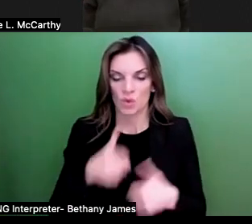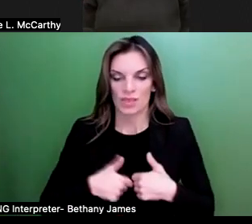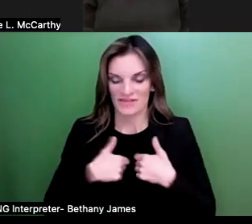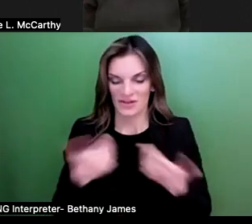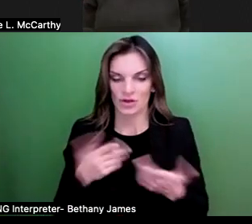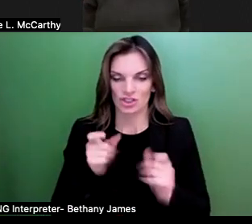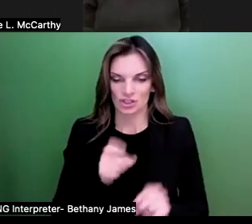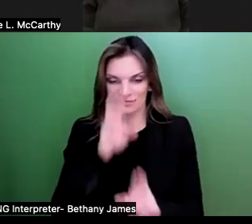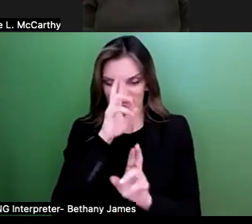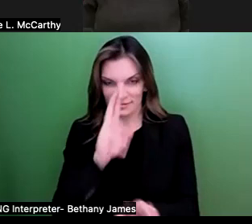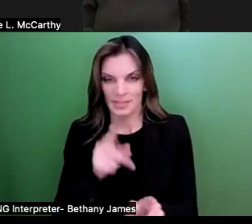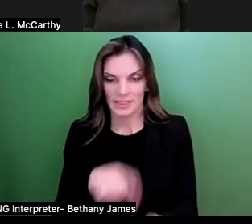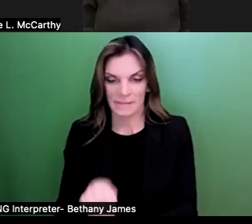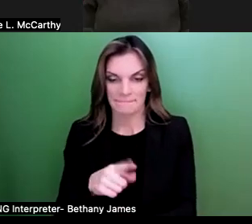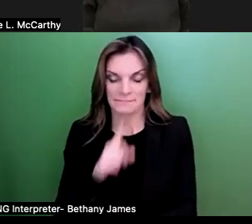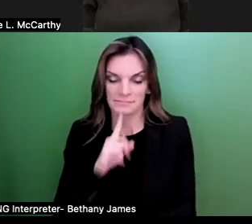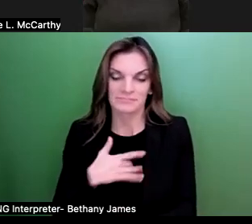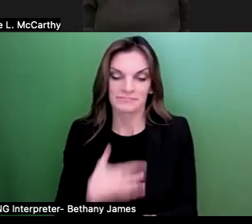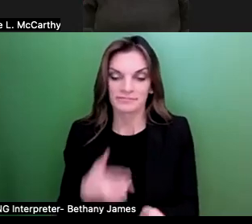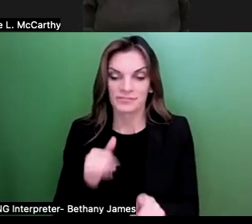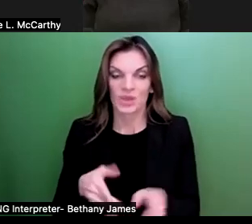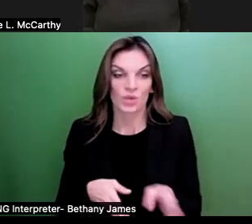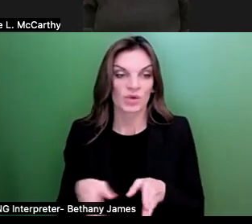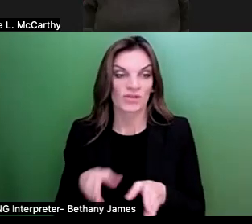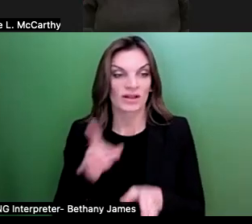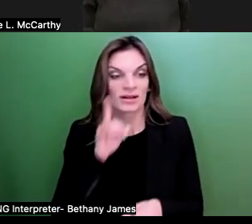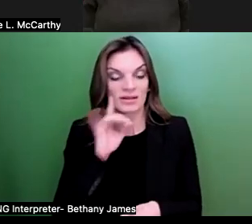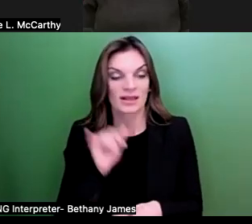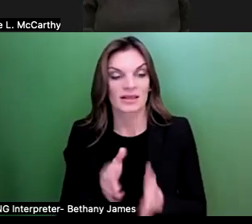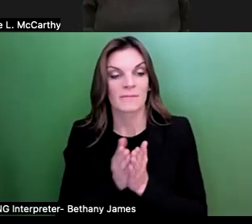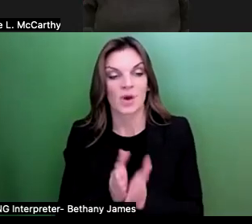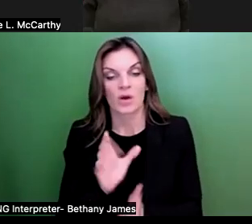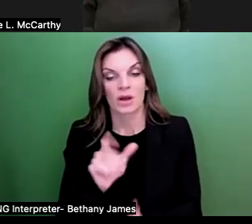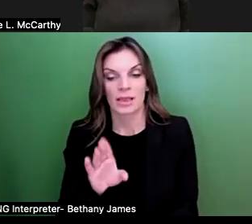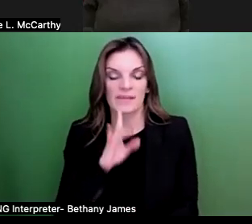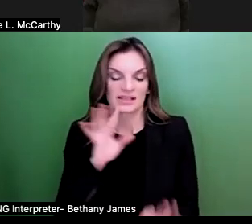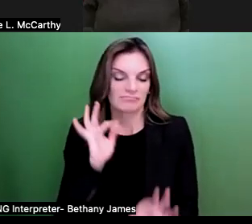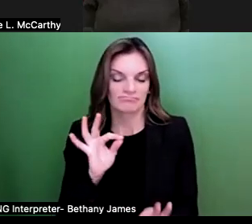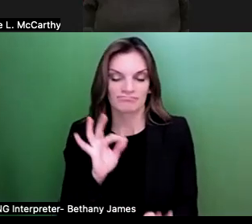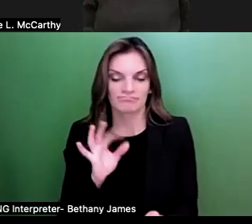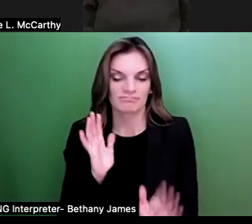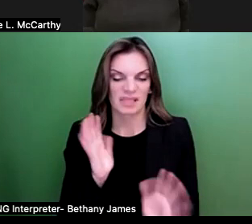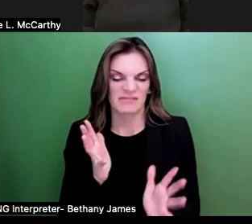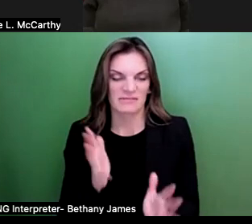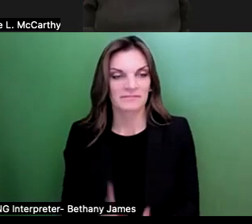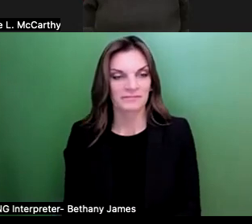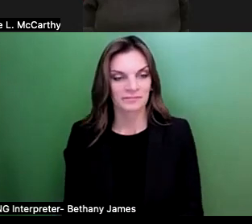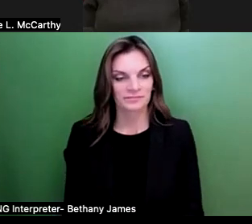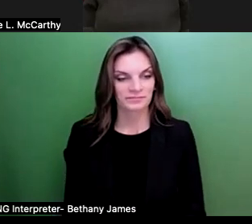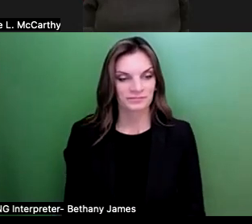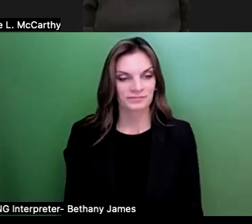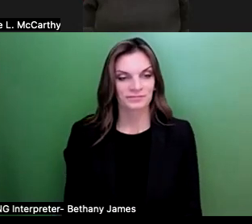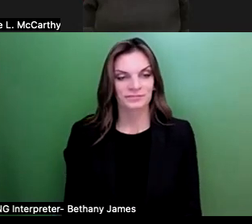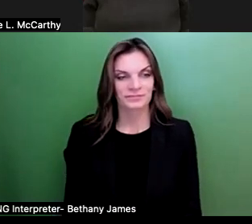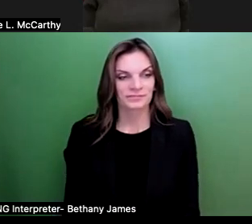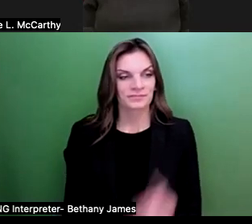case, as in a lot of the cases, and I just think that the river, like I said, the WI Boat Club is a jam that I would leave as much as possible the way it is. Thank